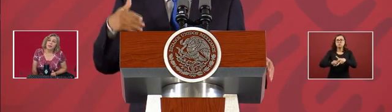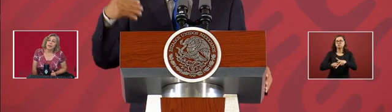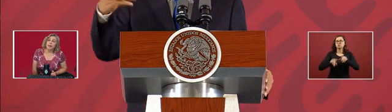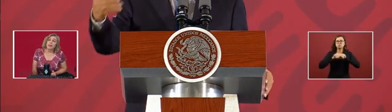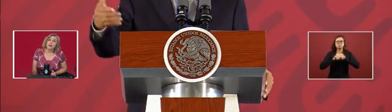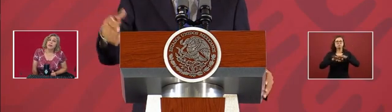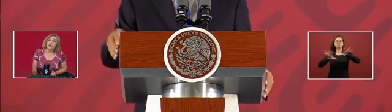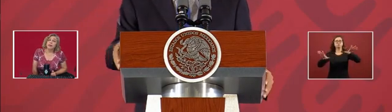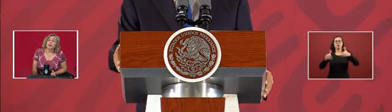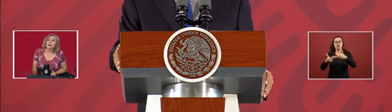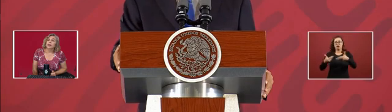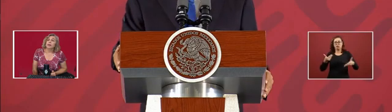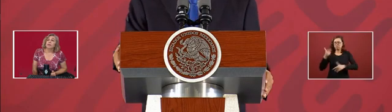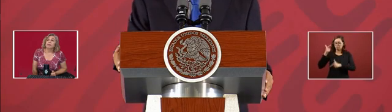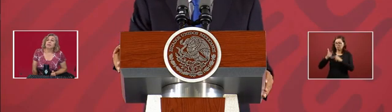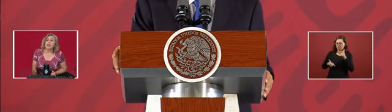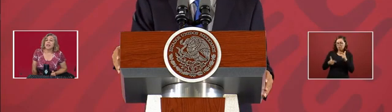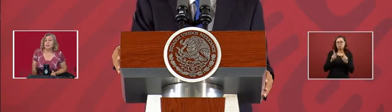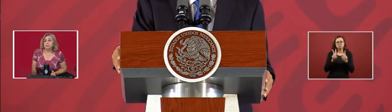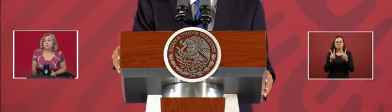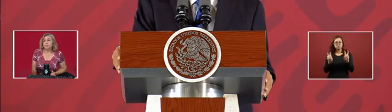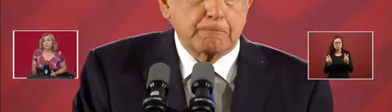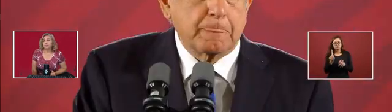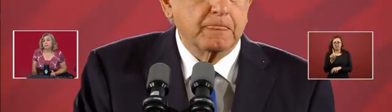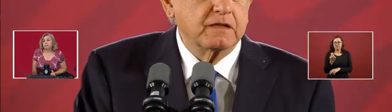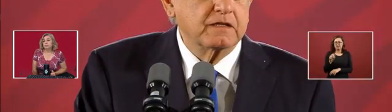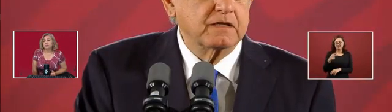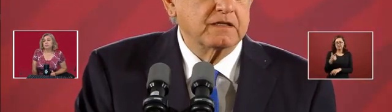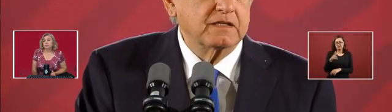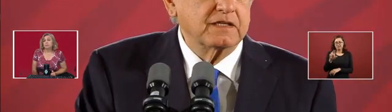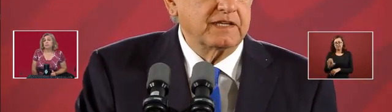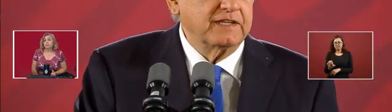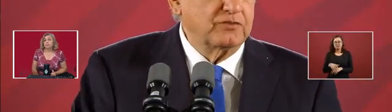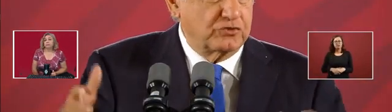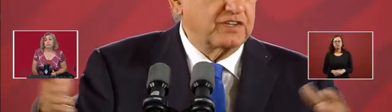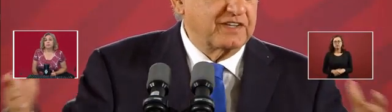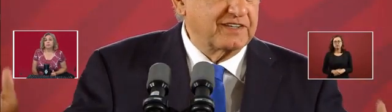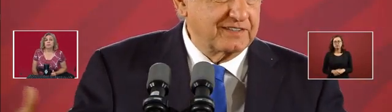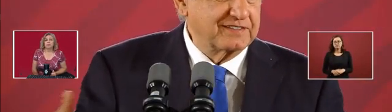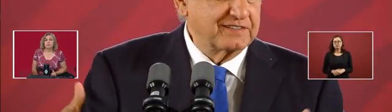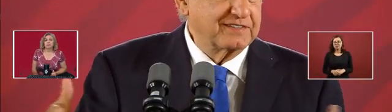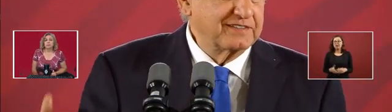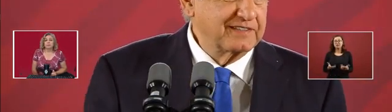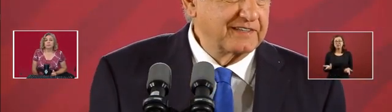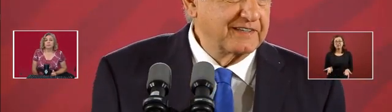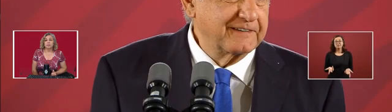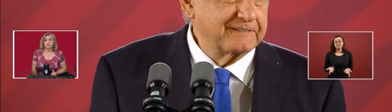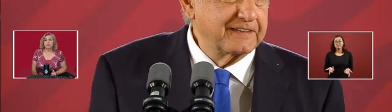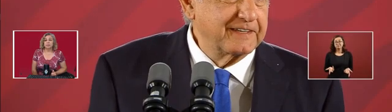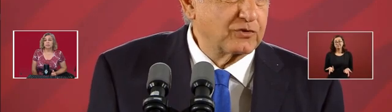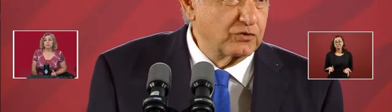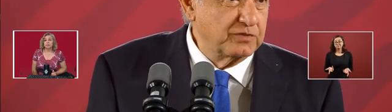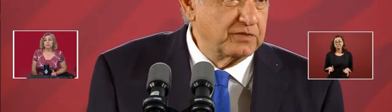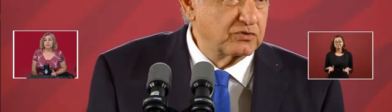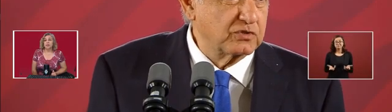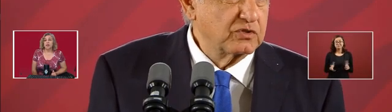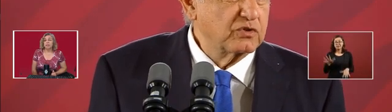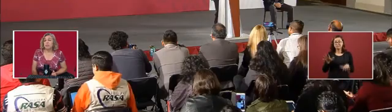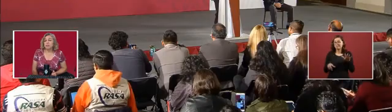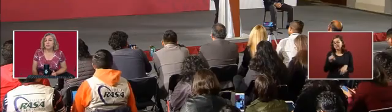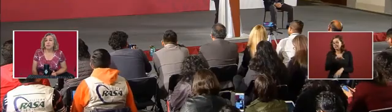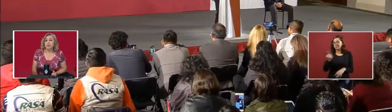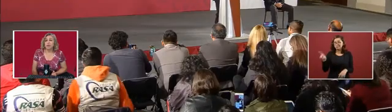said. Our number one plan is our job is to eliminate corruption.